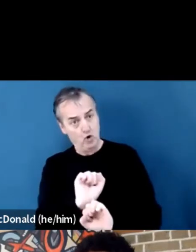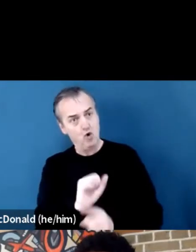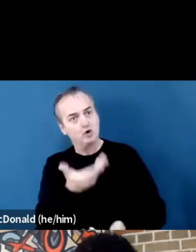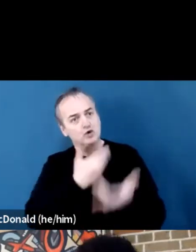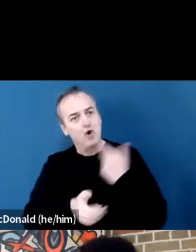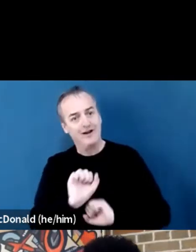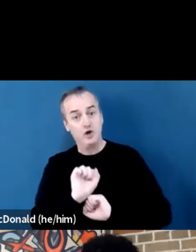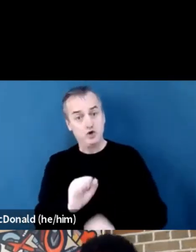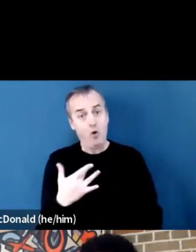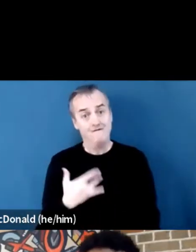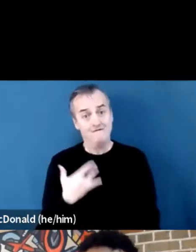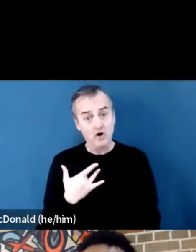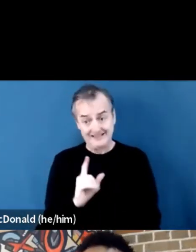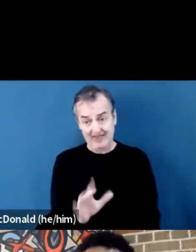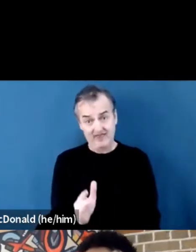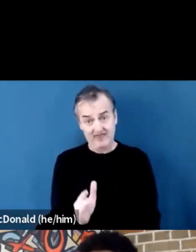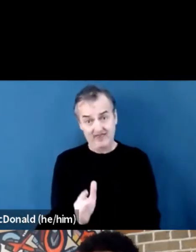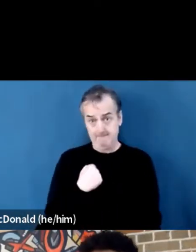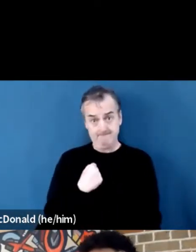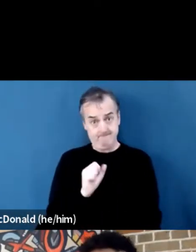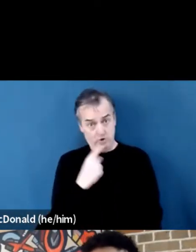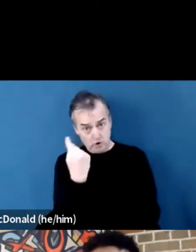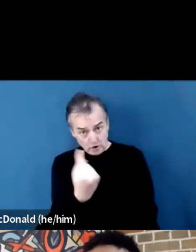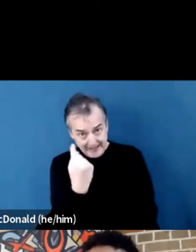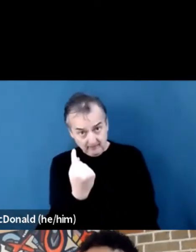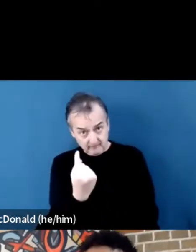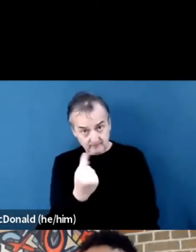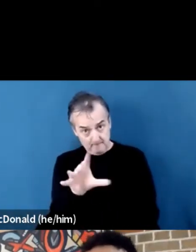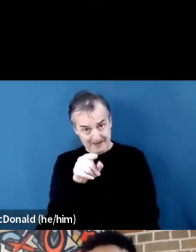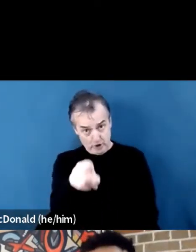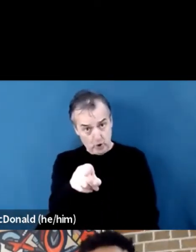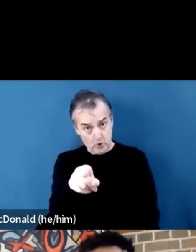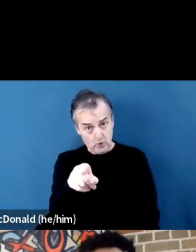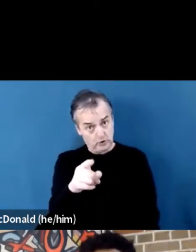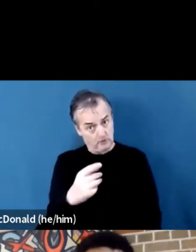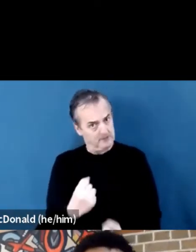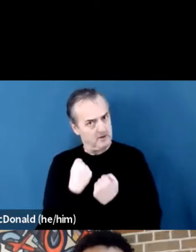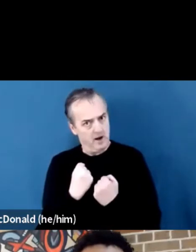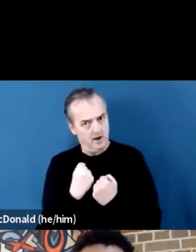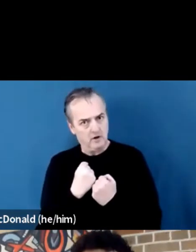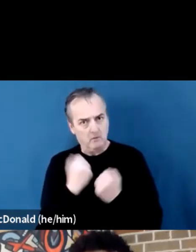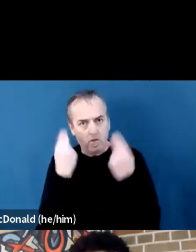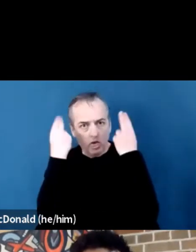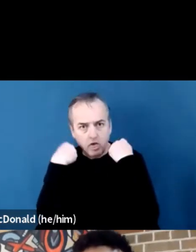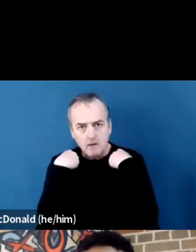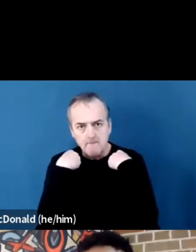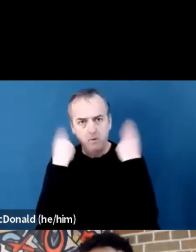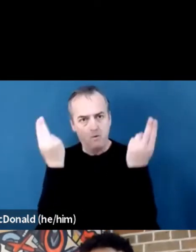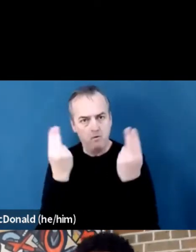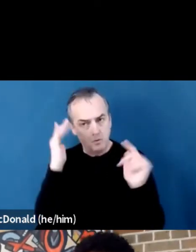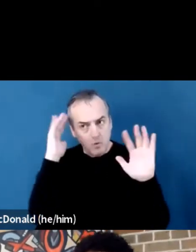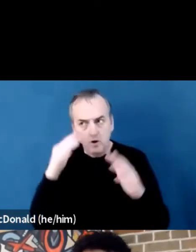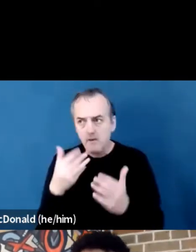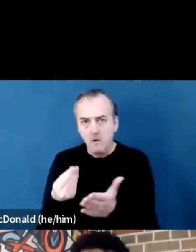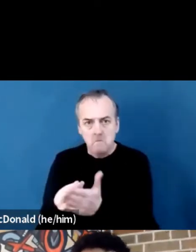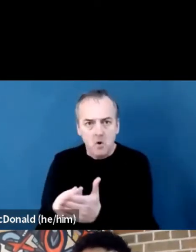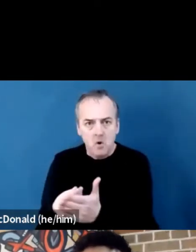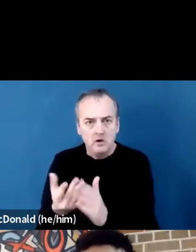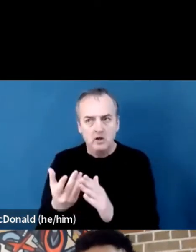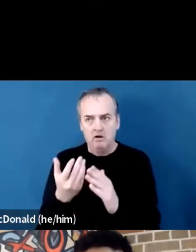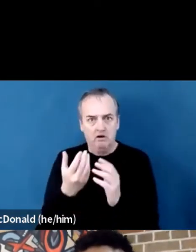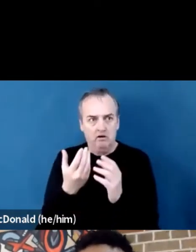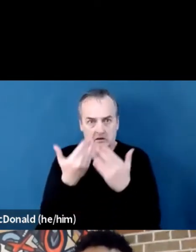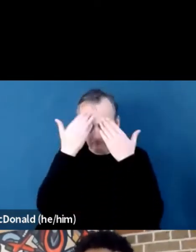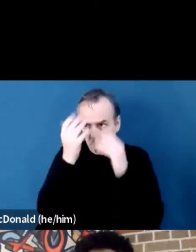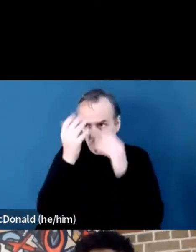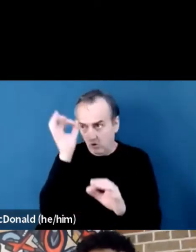right. You're there for a reason. It's because of you. And be brave of that. Don't hide behind a budget. Don't hide behind a big name, behind